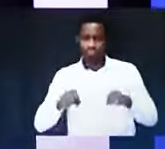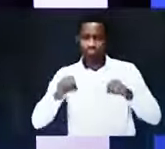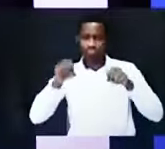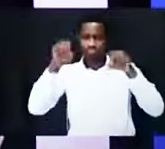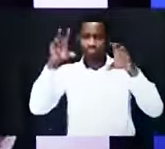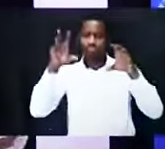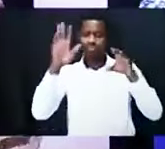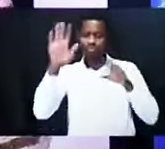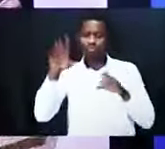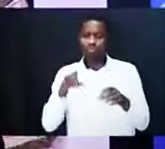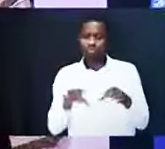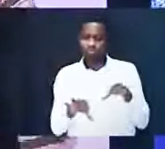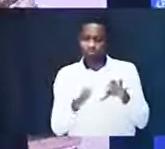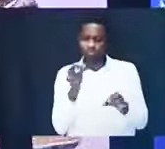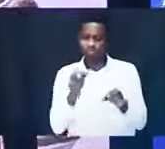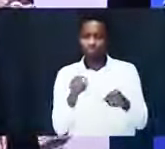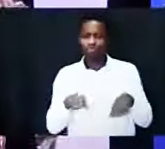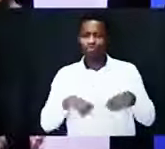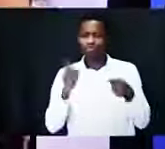life to God.